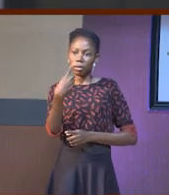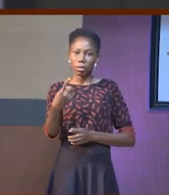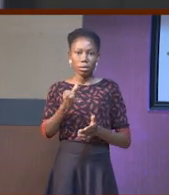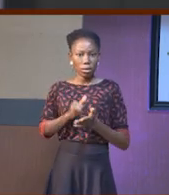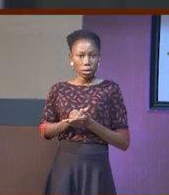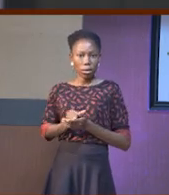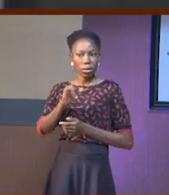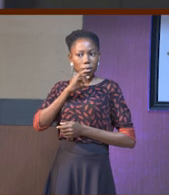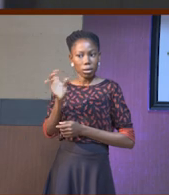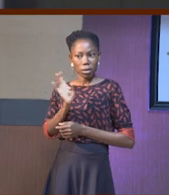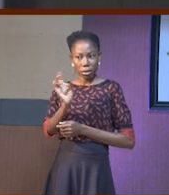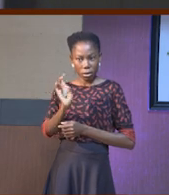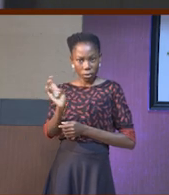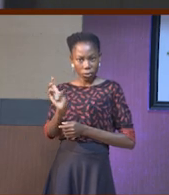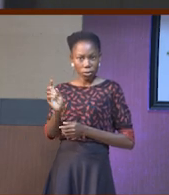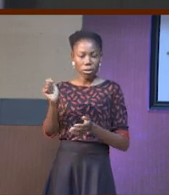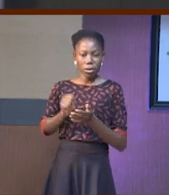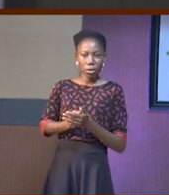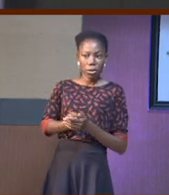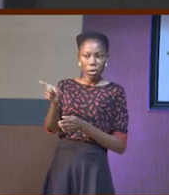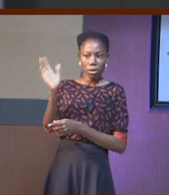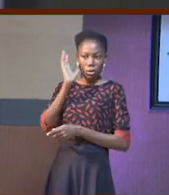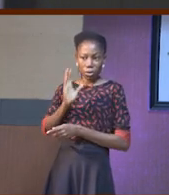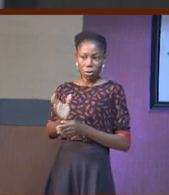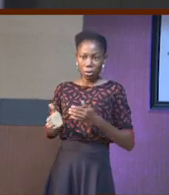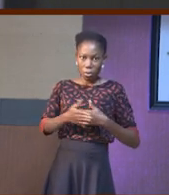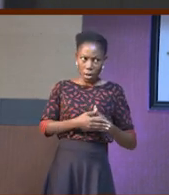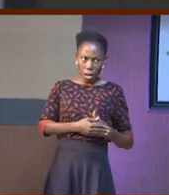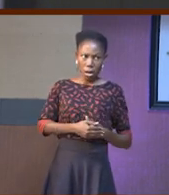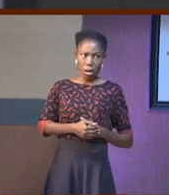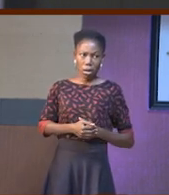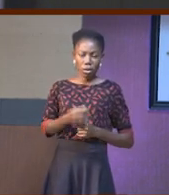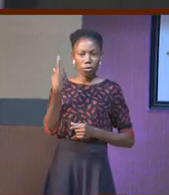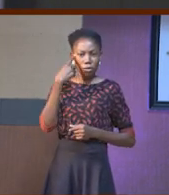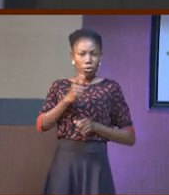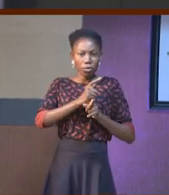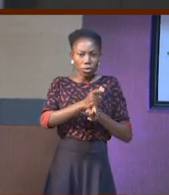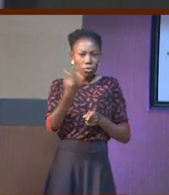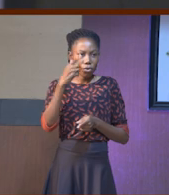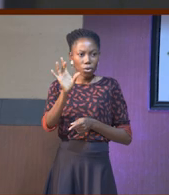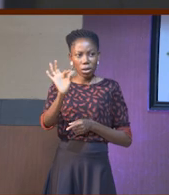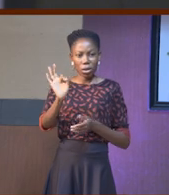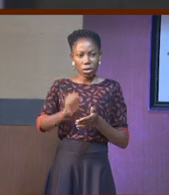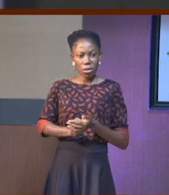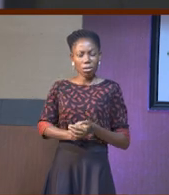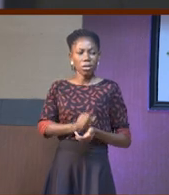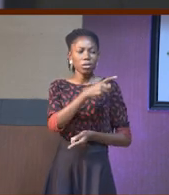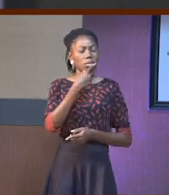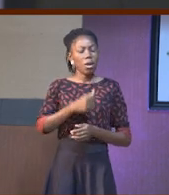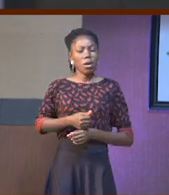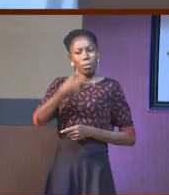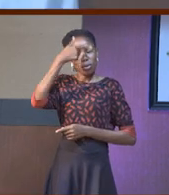him 700. He would invest in the business and give me 900. No, because the business never took place.